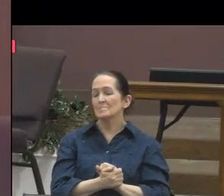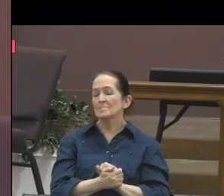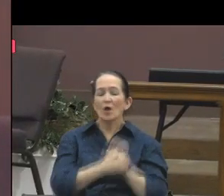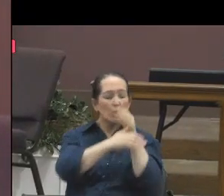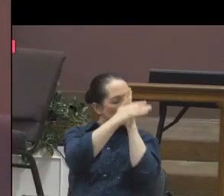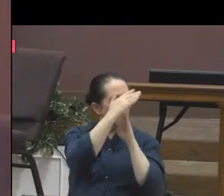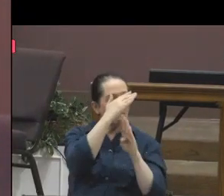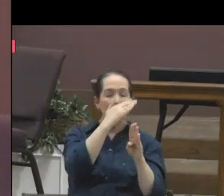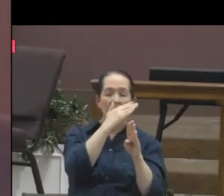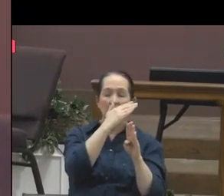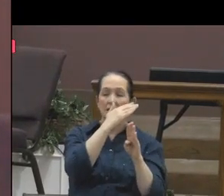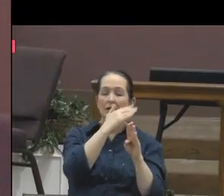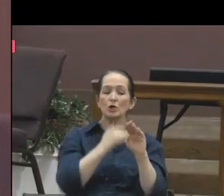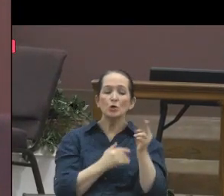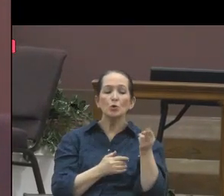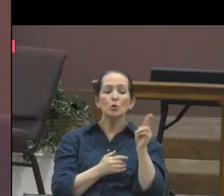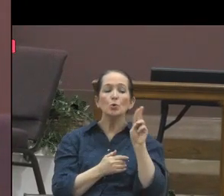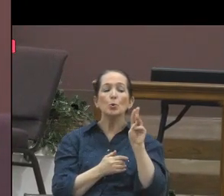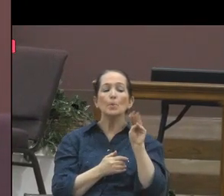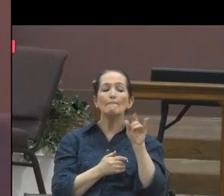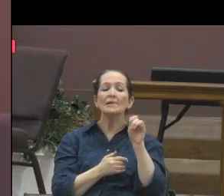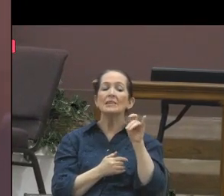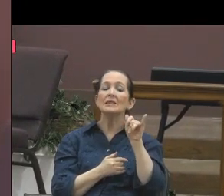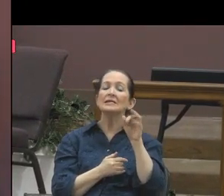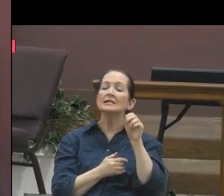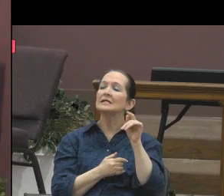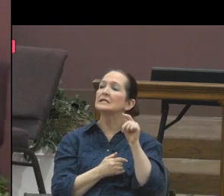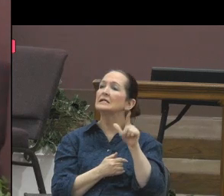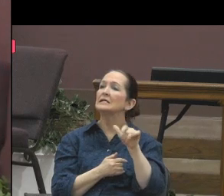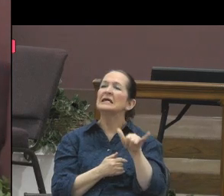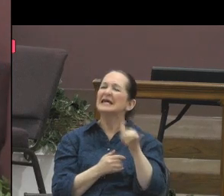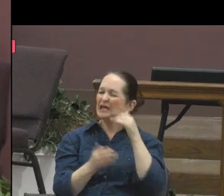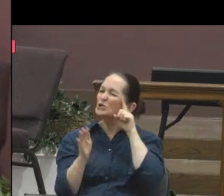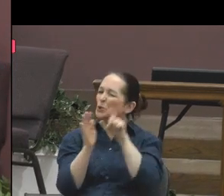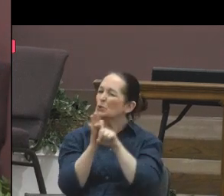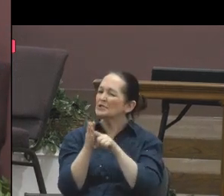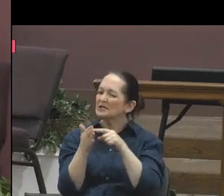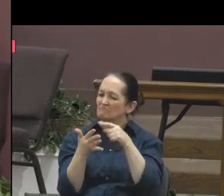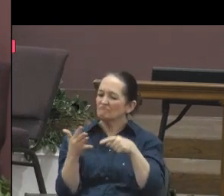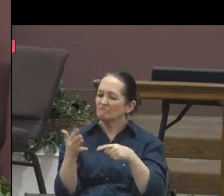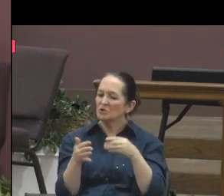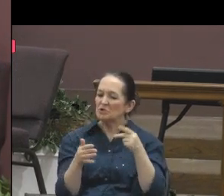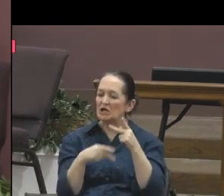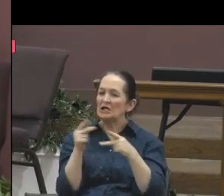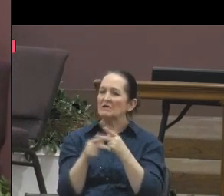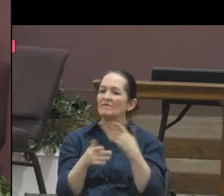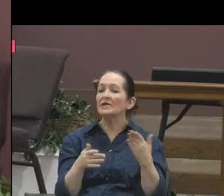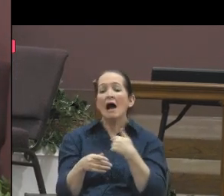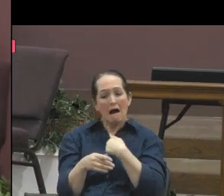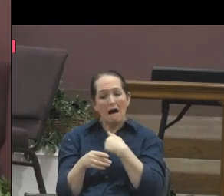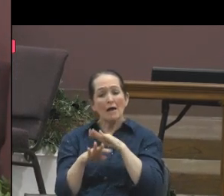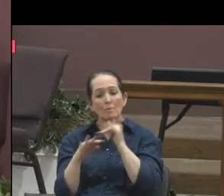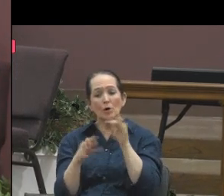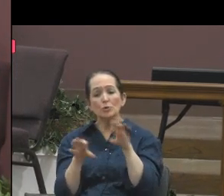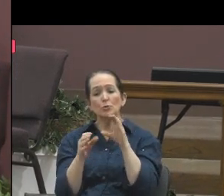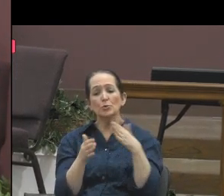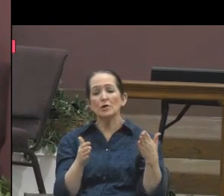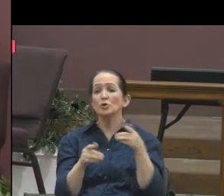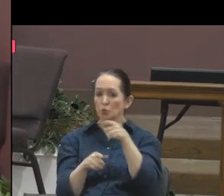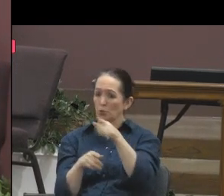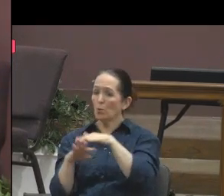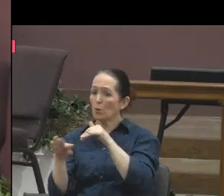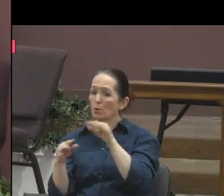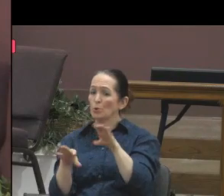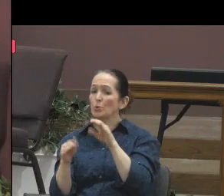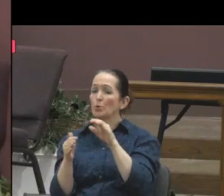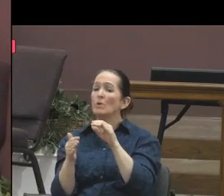Humility is recognizing those type of things. Though I am called to do things, though you are called to do things, it's God